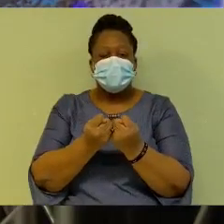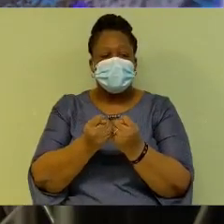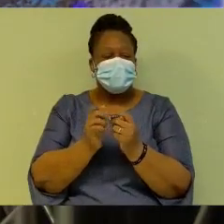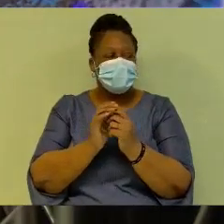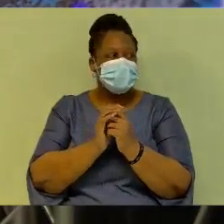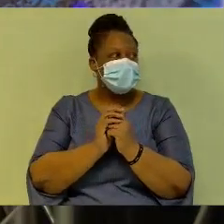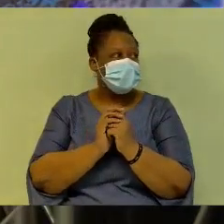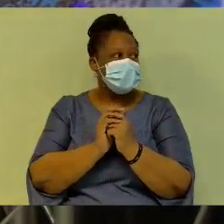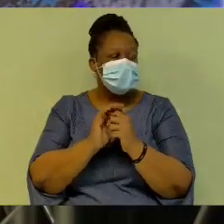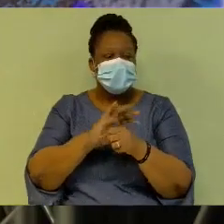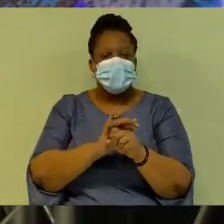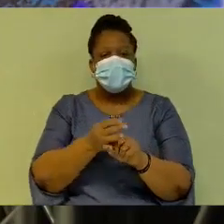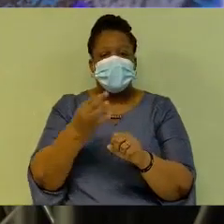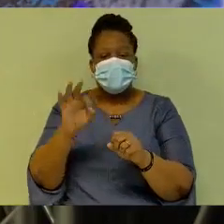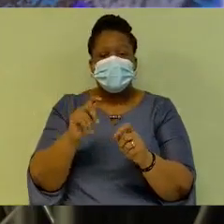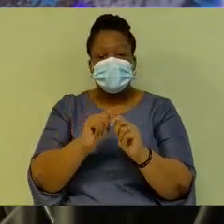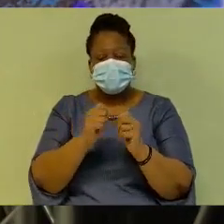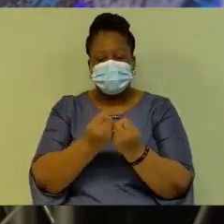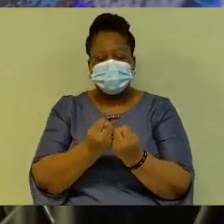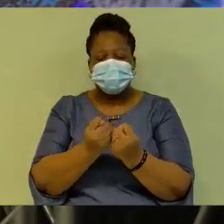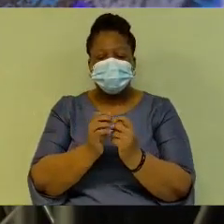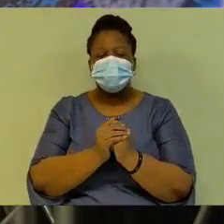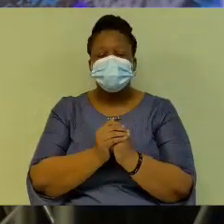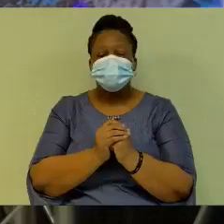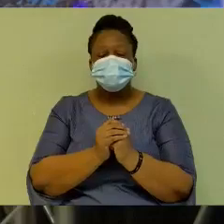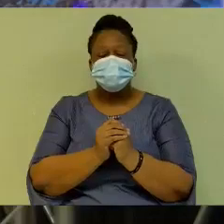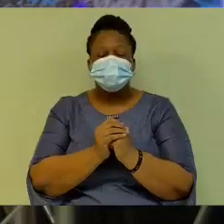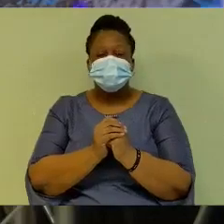of COVID-19 Action Team.